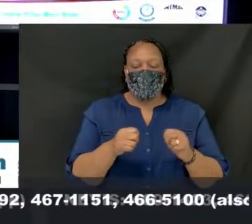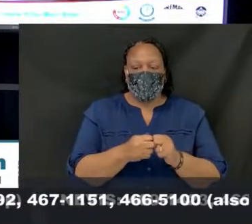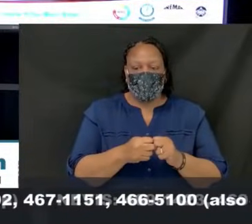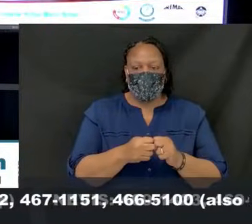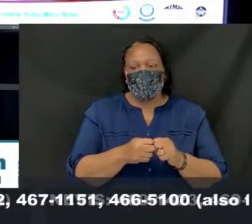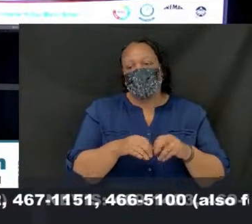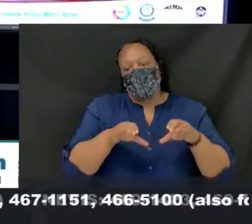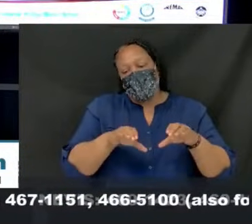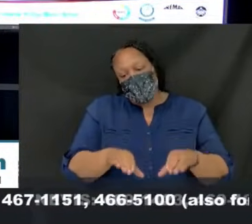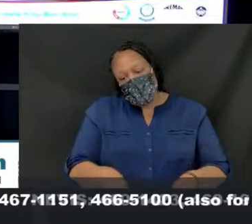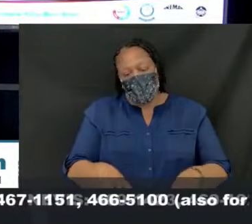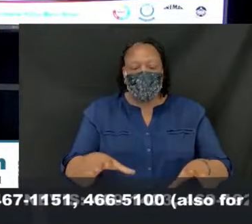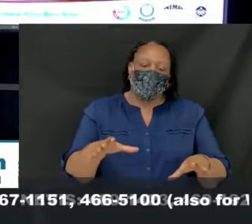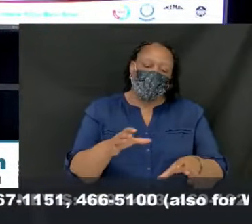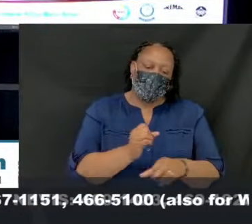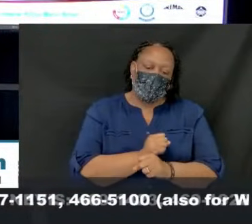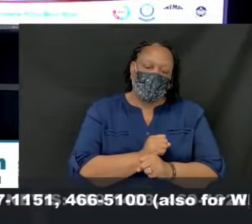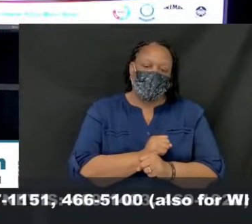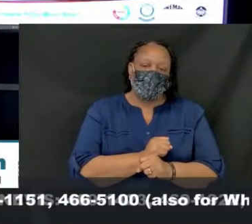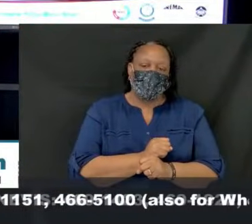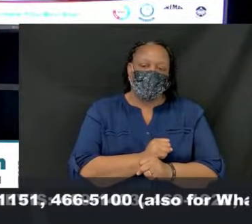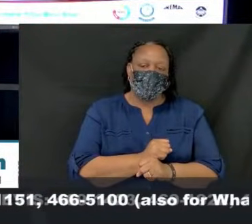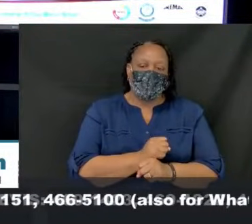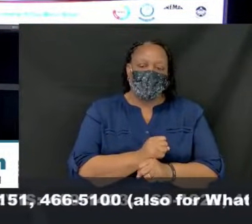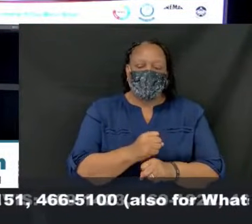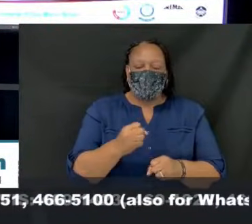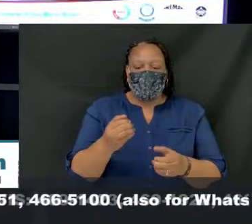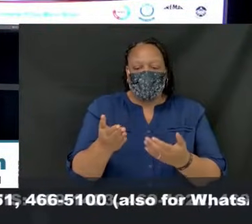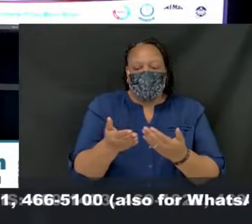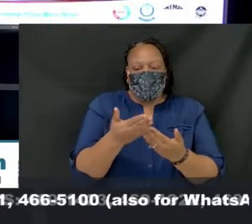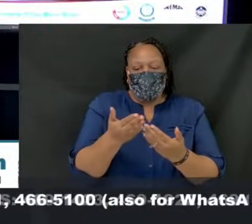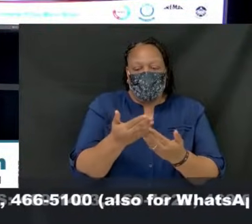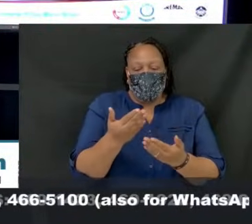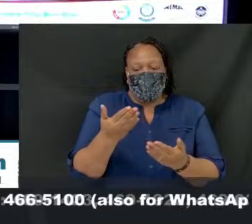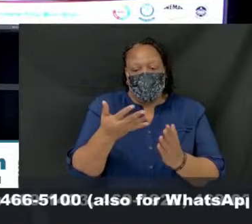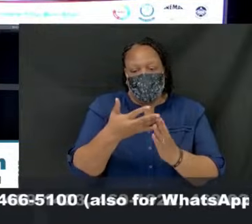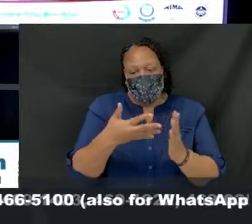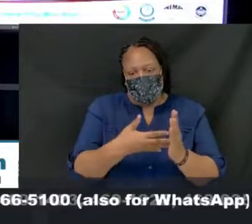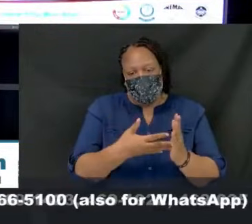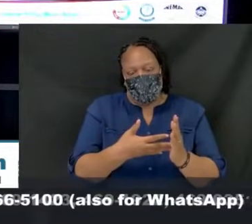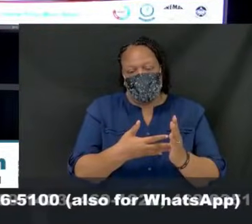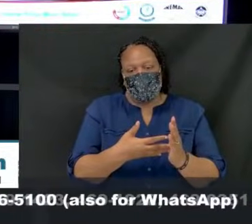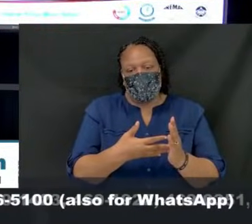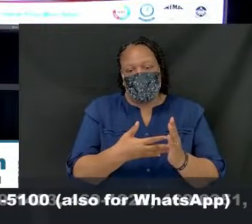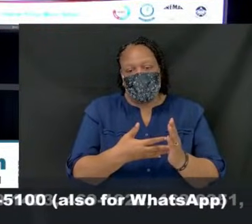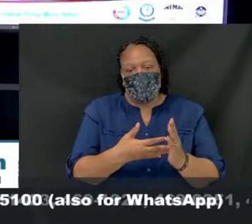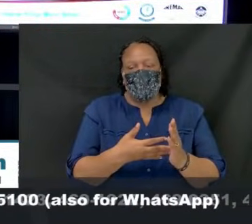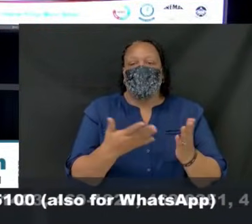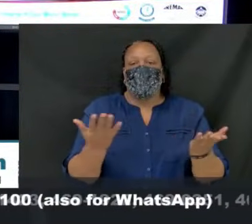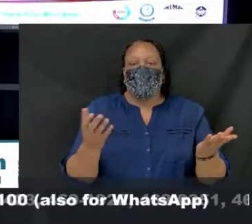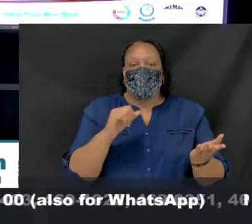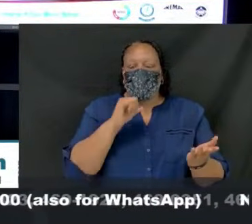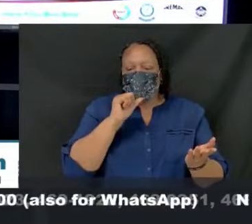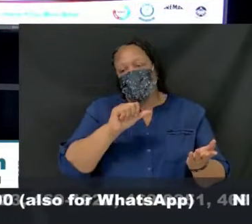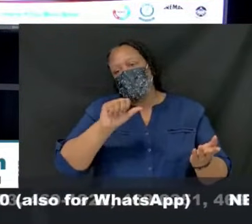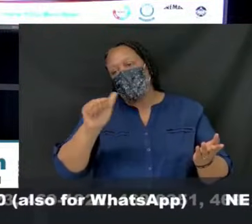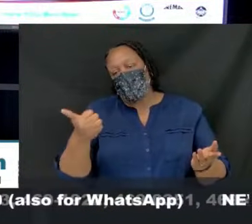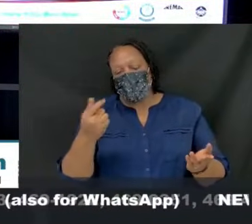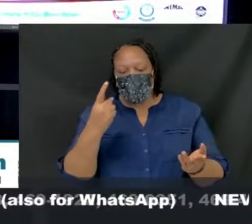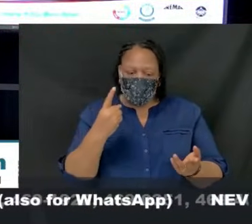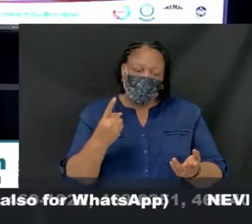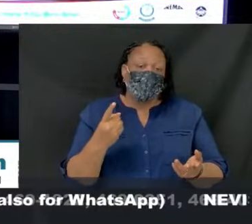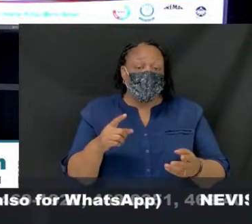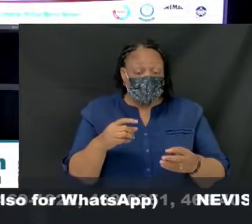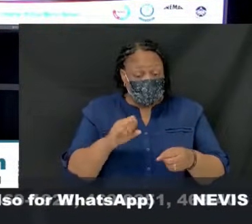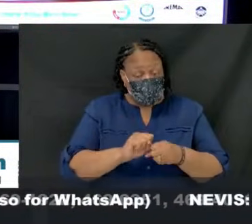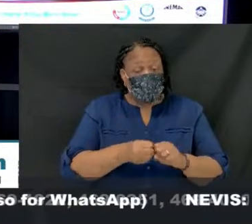antigen test based on the destination and the acceptance of the destination going forward. So I think that is some welcoming news for